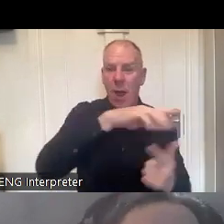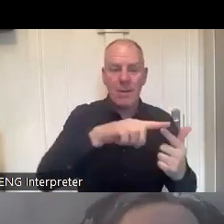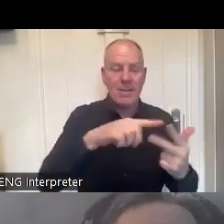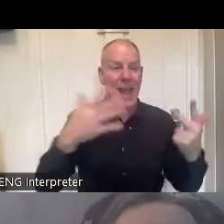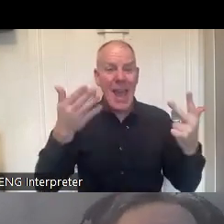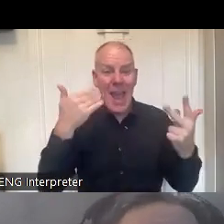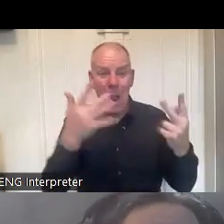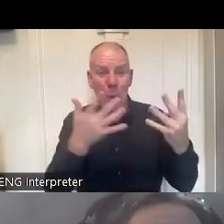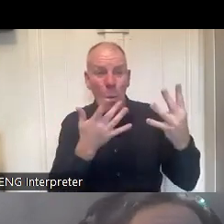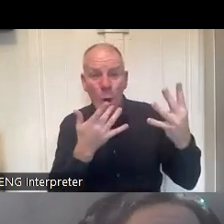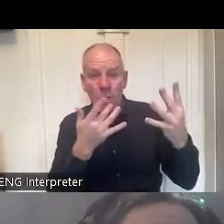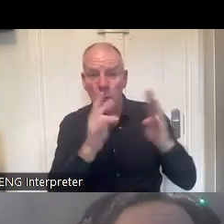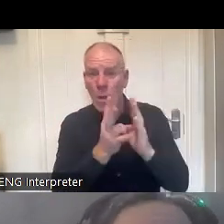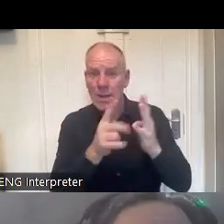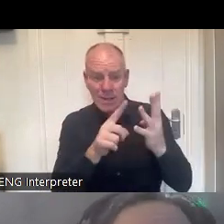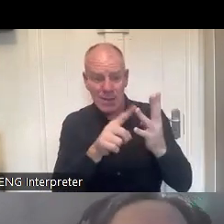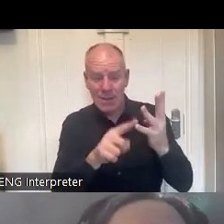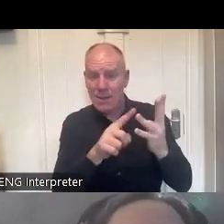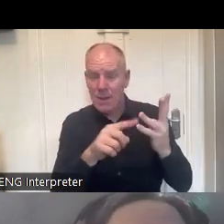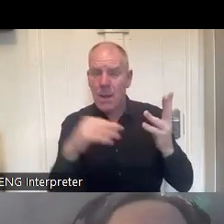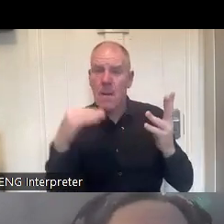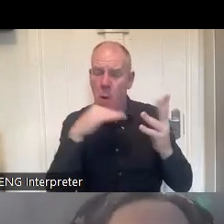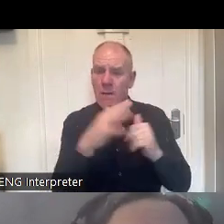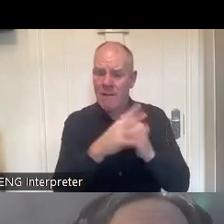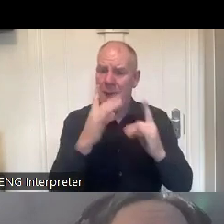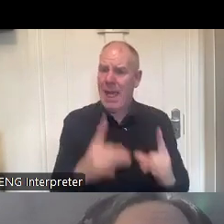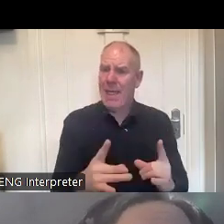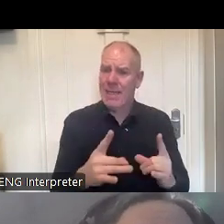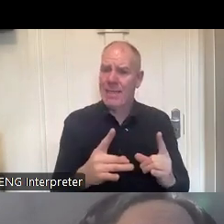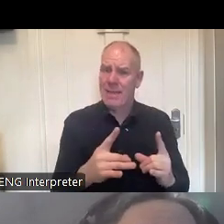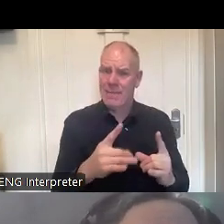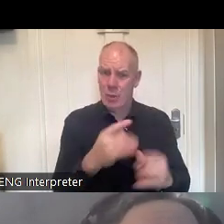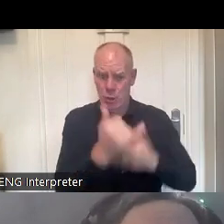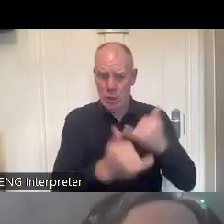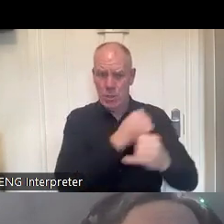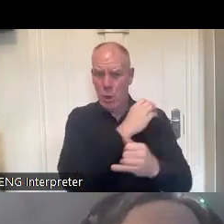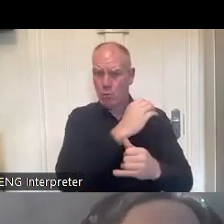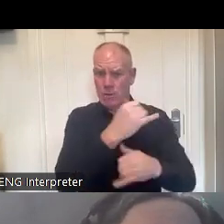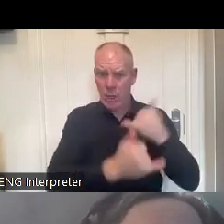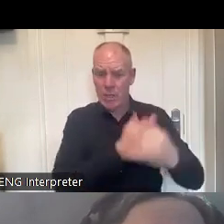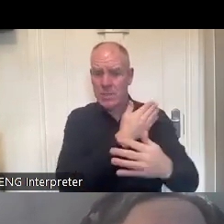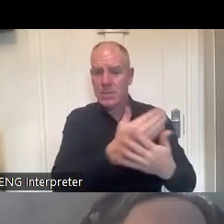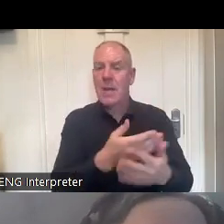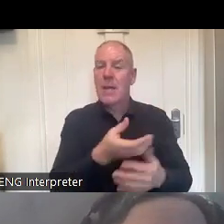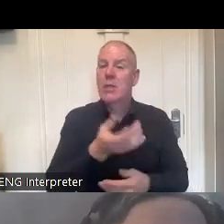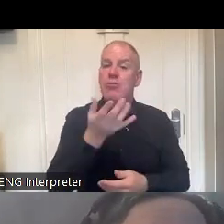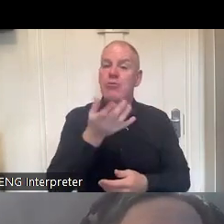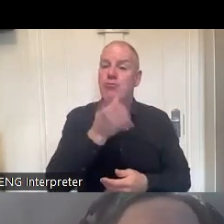and water, really key to health and have been for centuries. Drinking water is one of the key